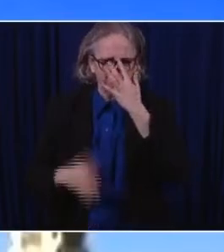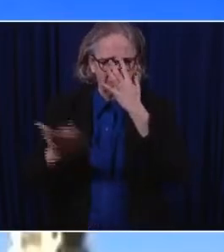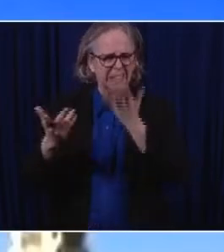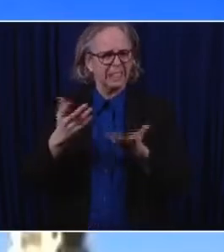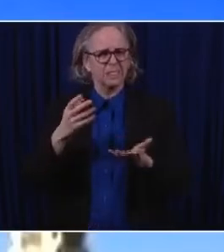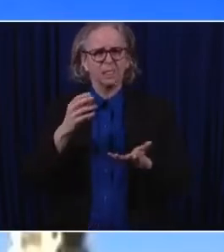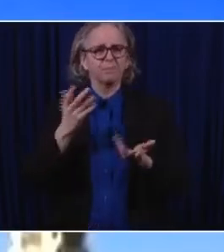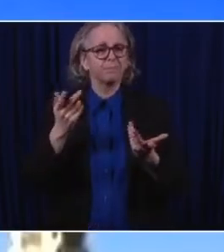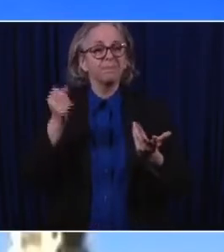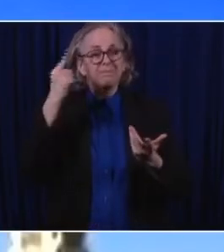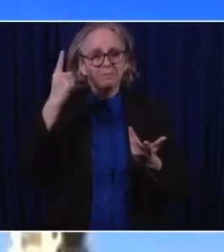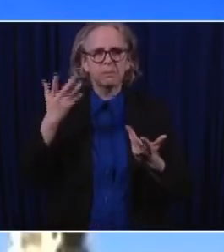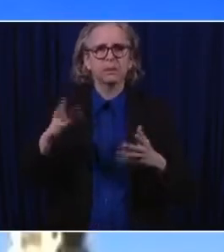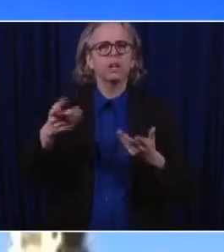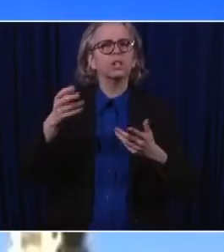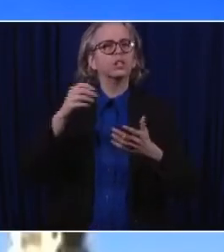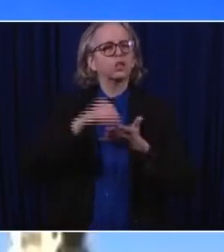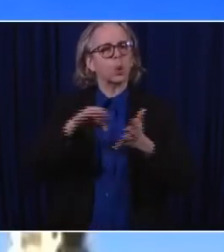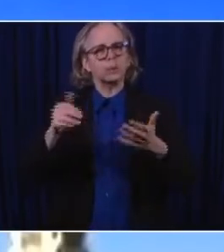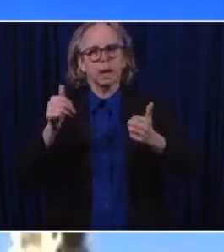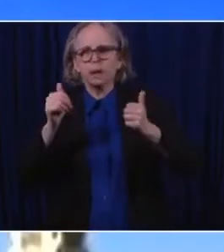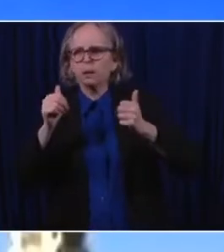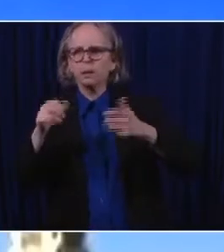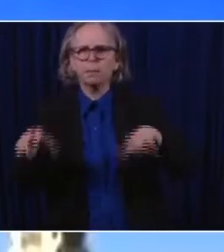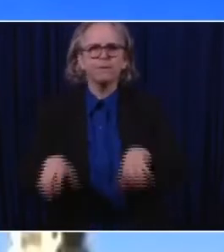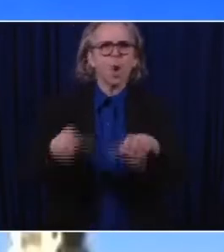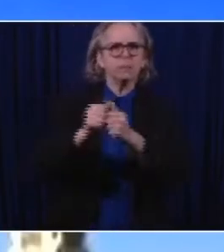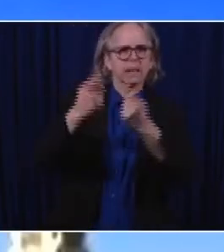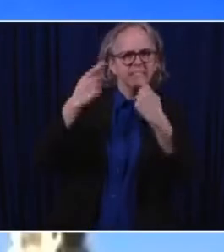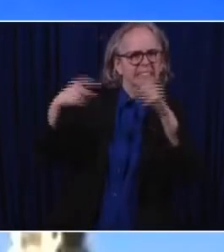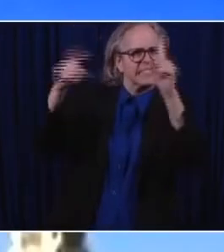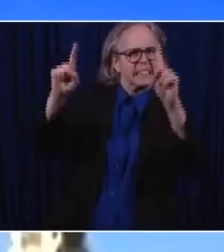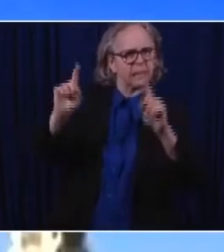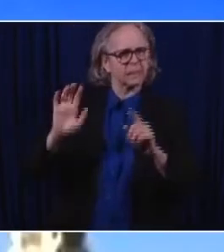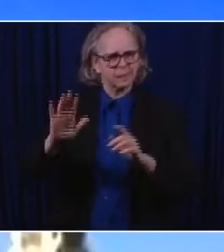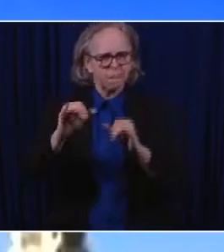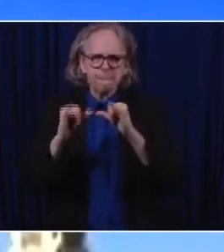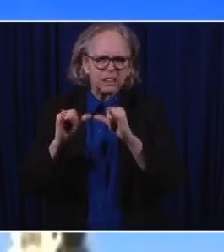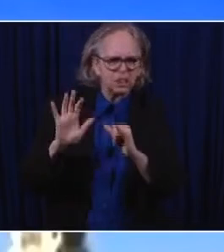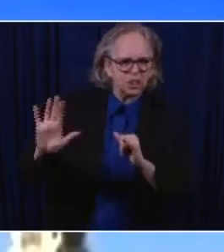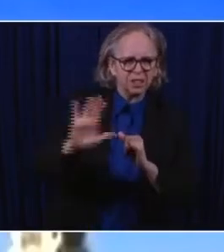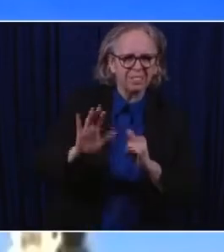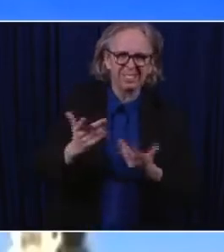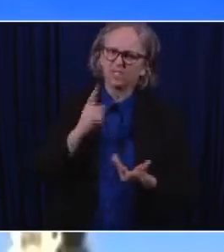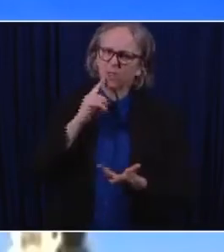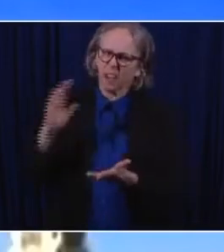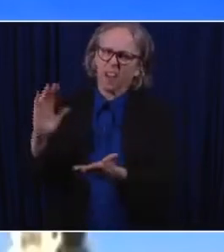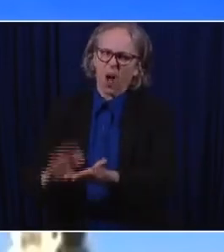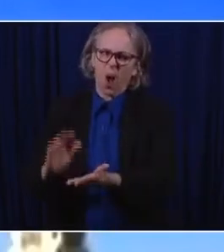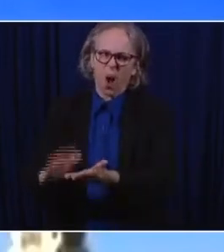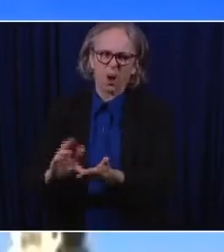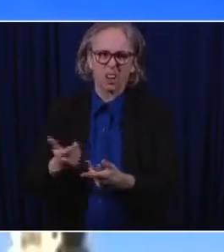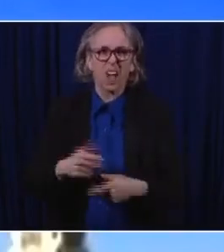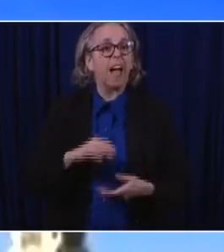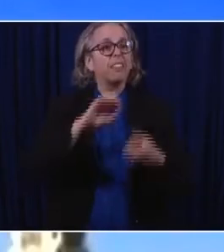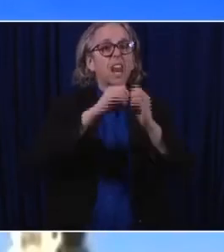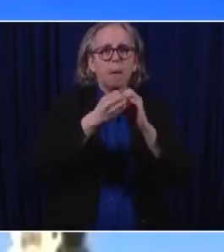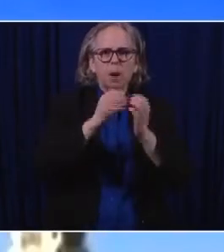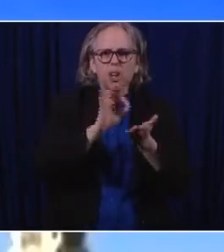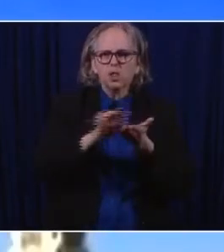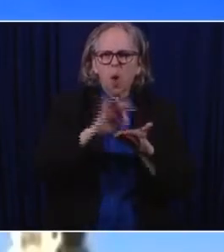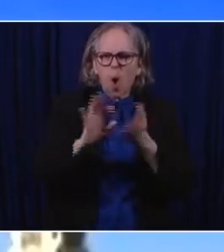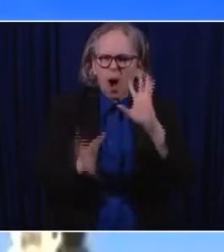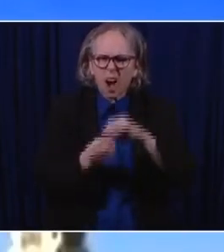of the disruption, scores were lower. There's no surprise there. Lower scores are particularly notable among minority students and